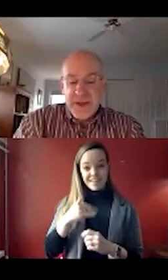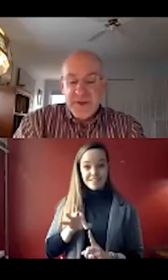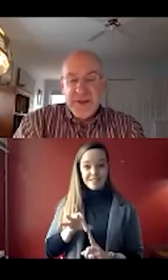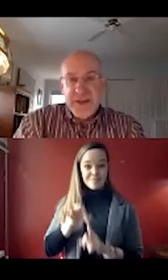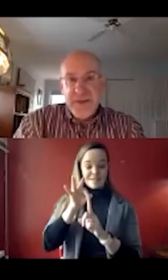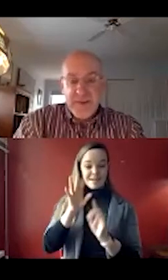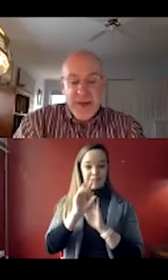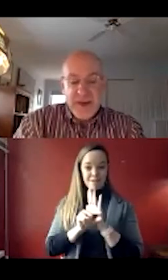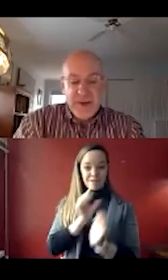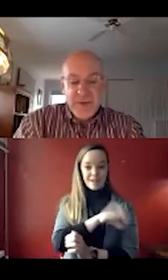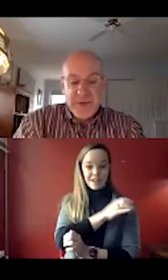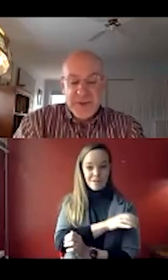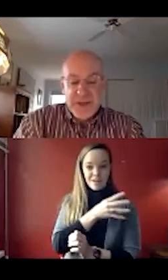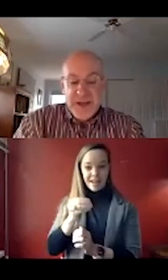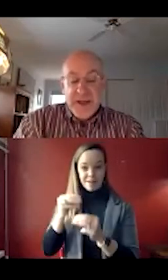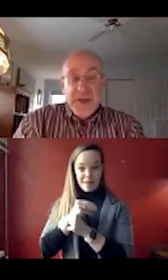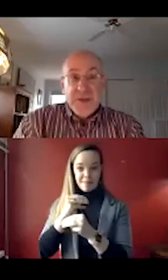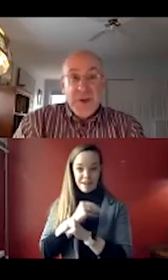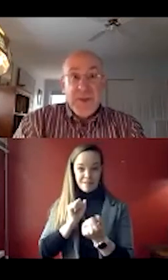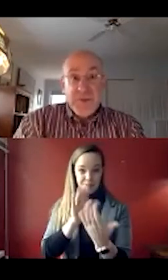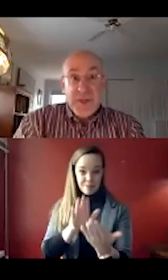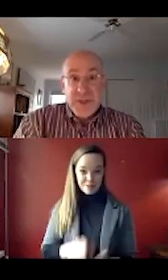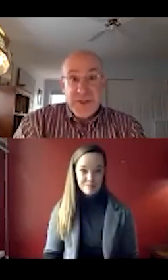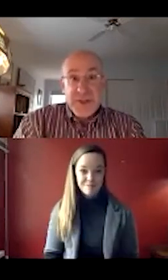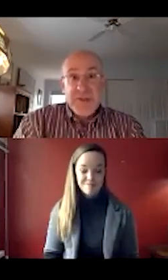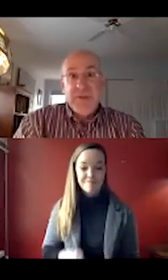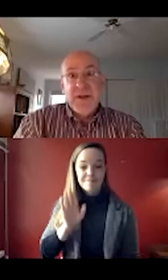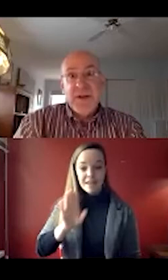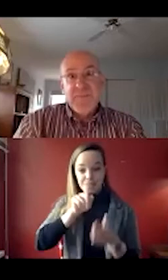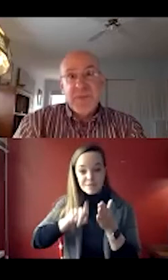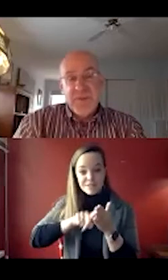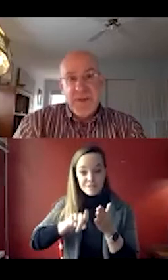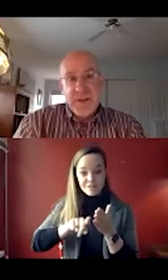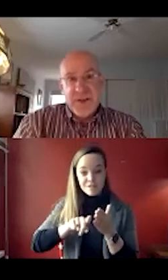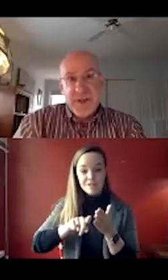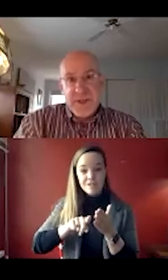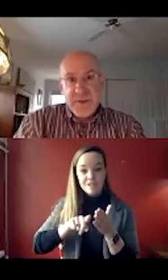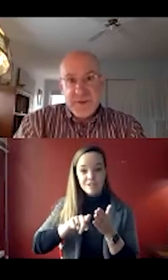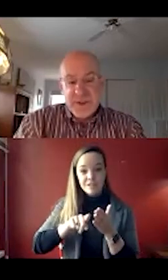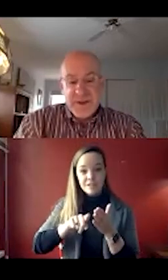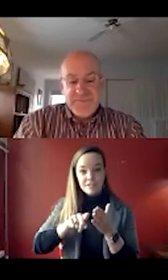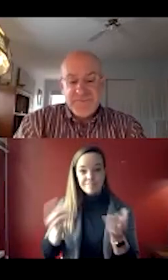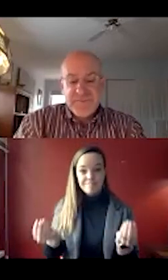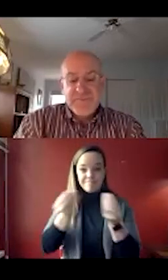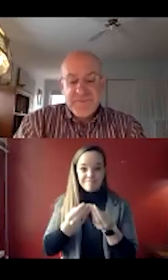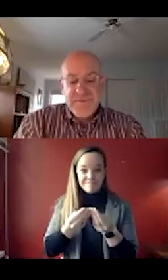both clinical and mathematical approaches. So his research integrates those